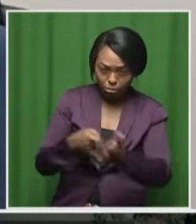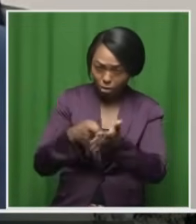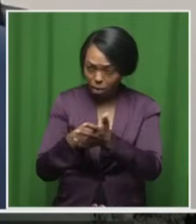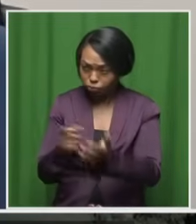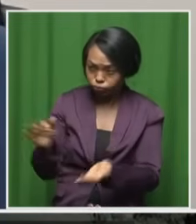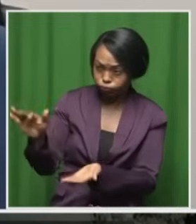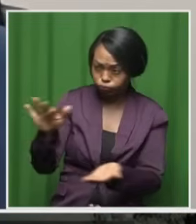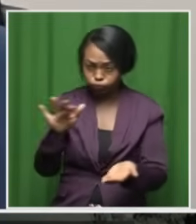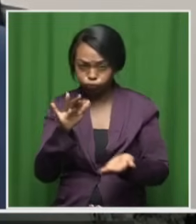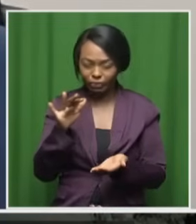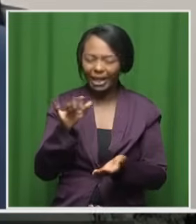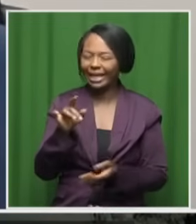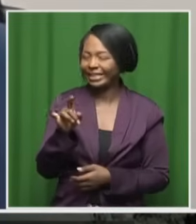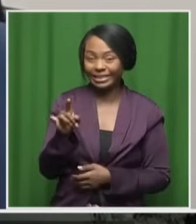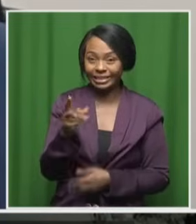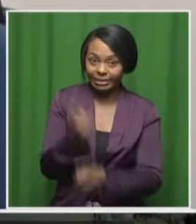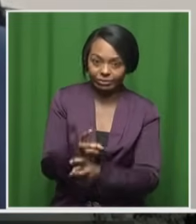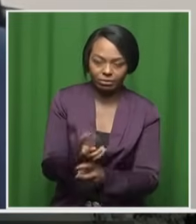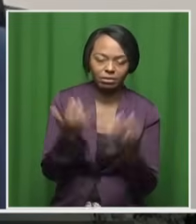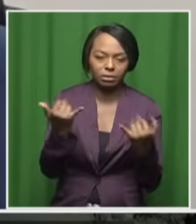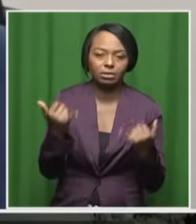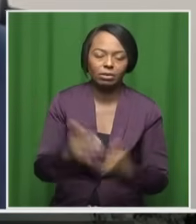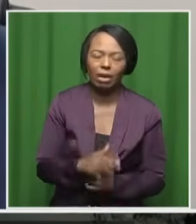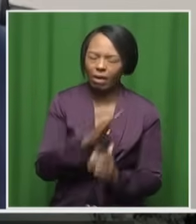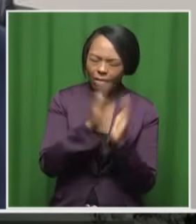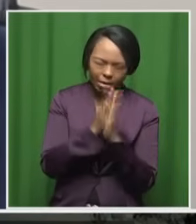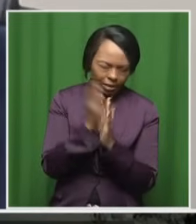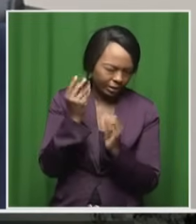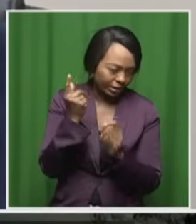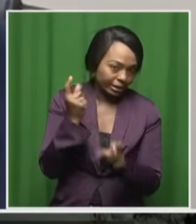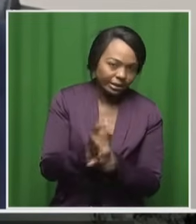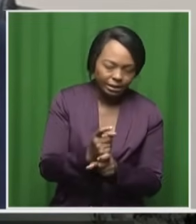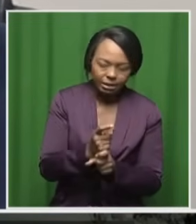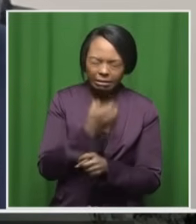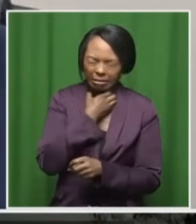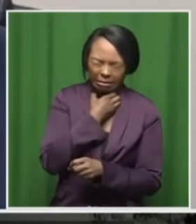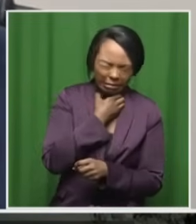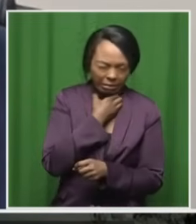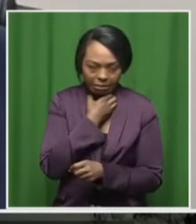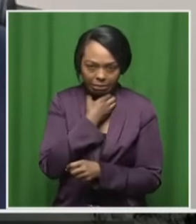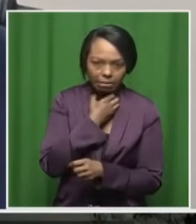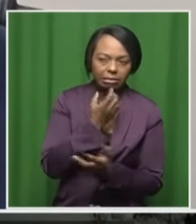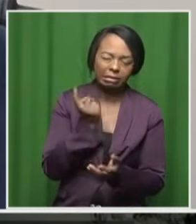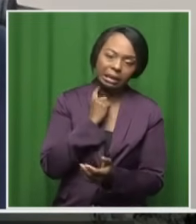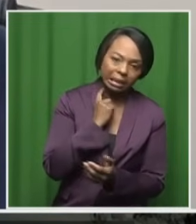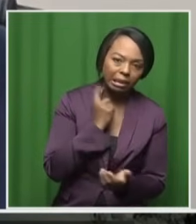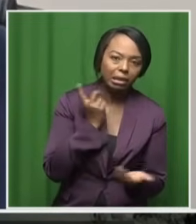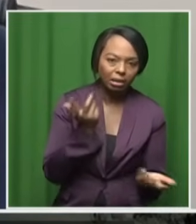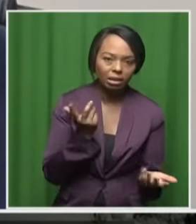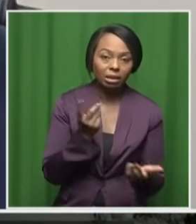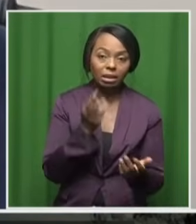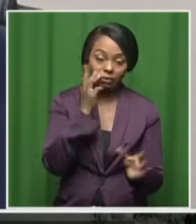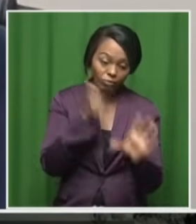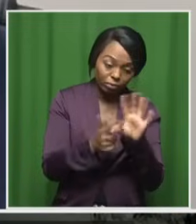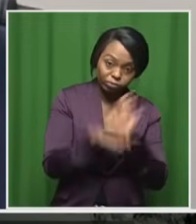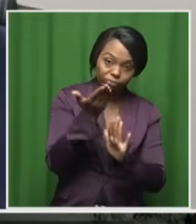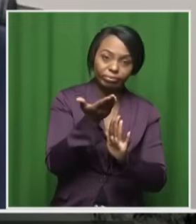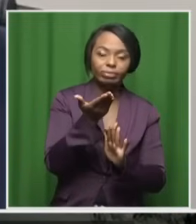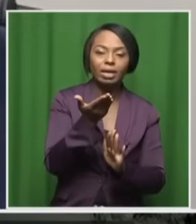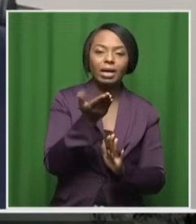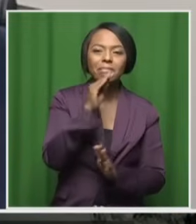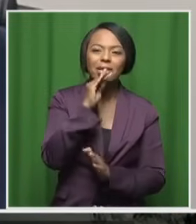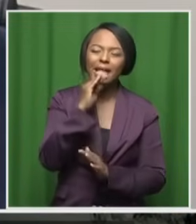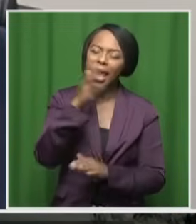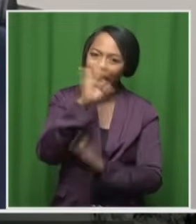a question that we get over and over again is exactly what you're speaking to. We know that the fuel price goes up, which means that all the